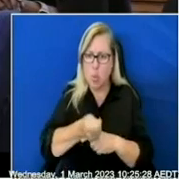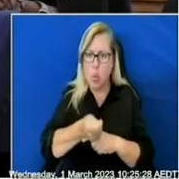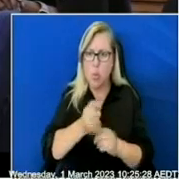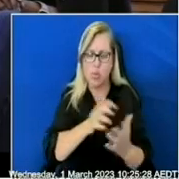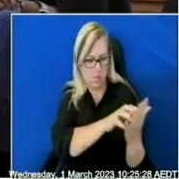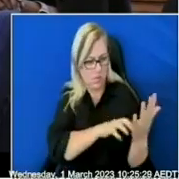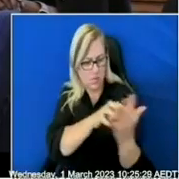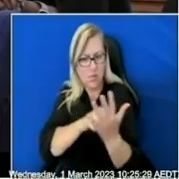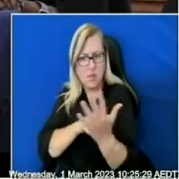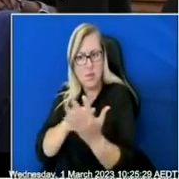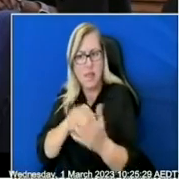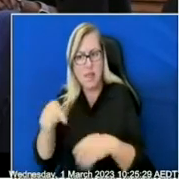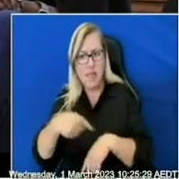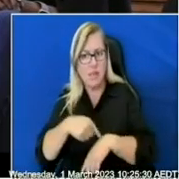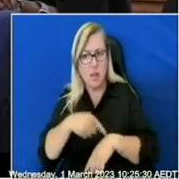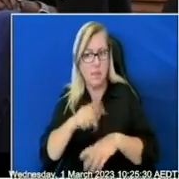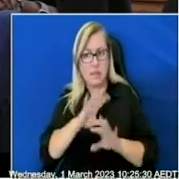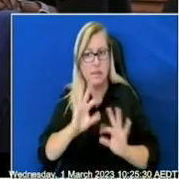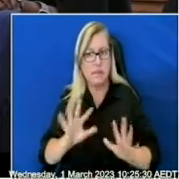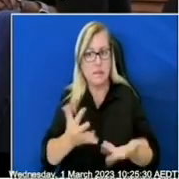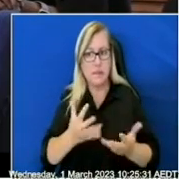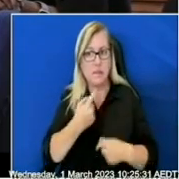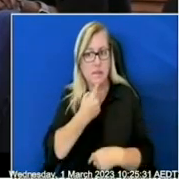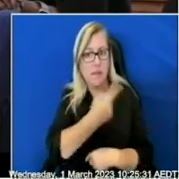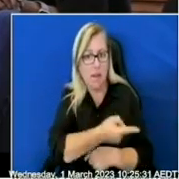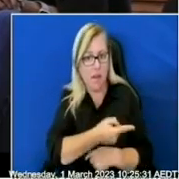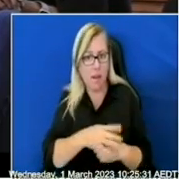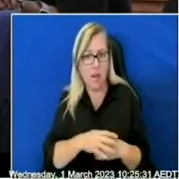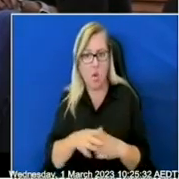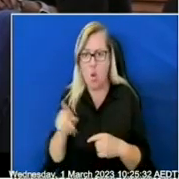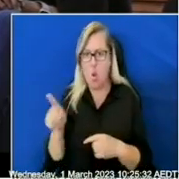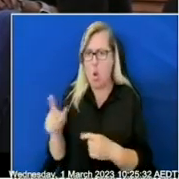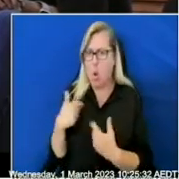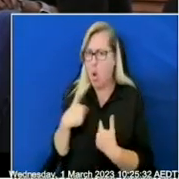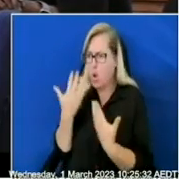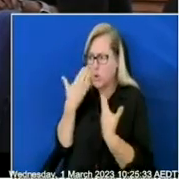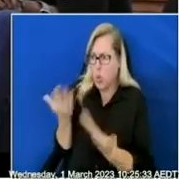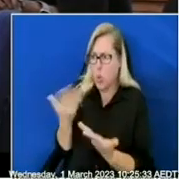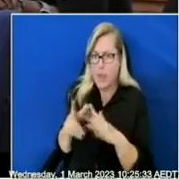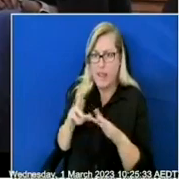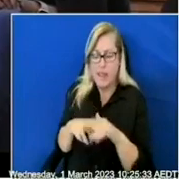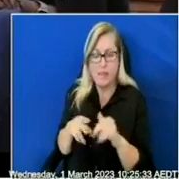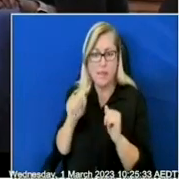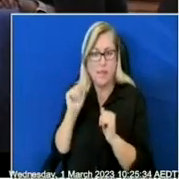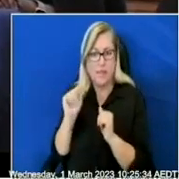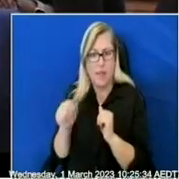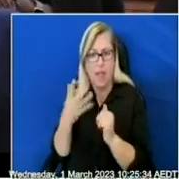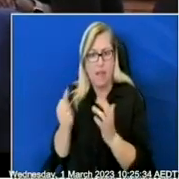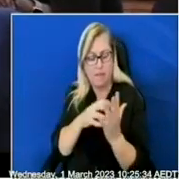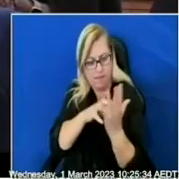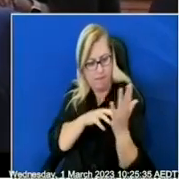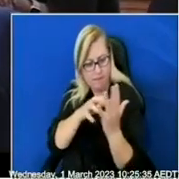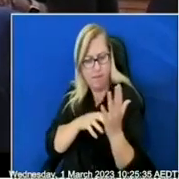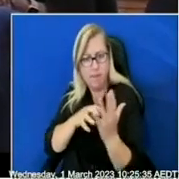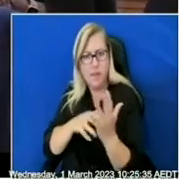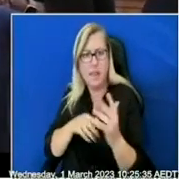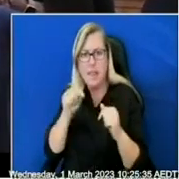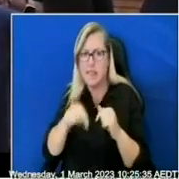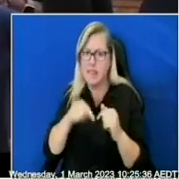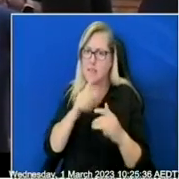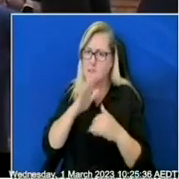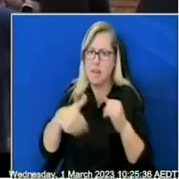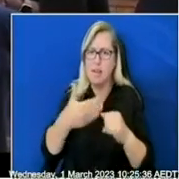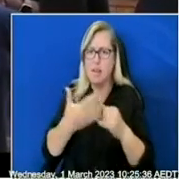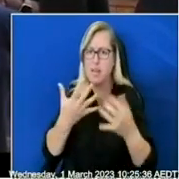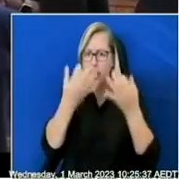even know if there's a transcript. No. This is like the final decision procedural thing for the court. So whether there was transcripts